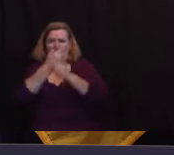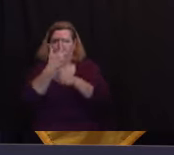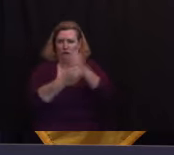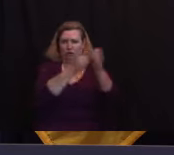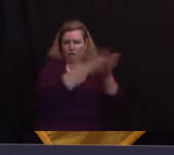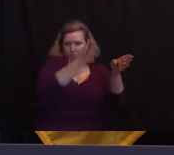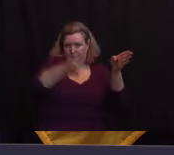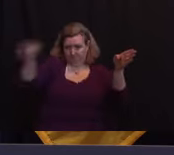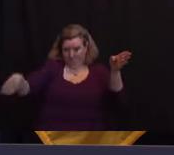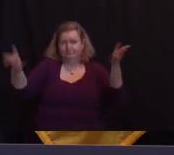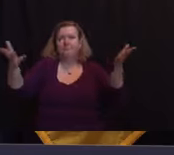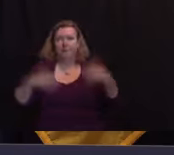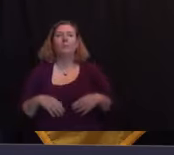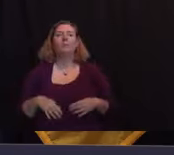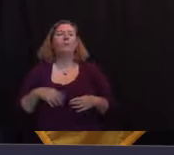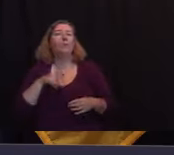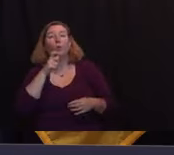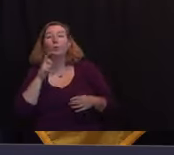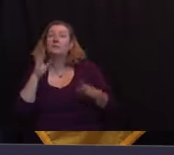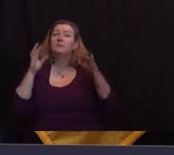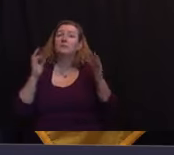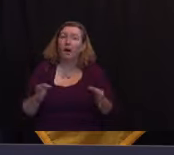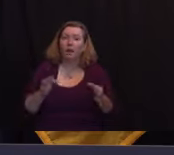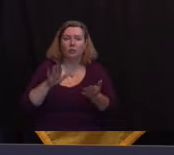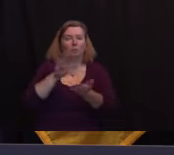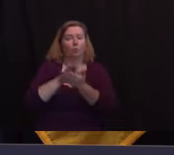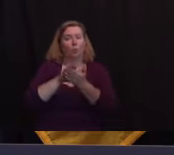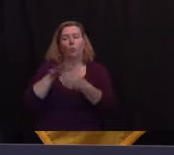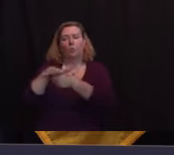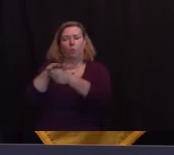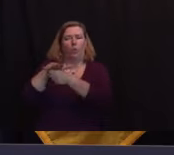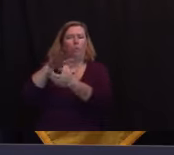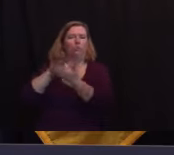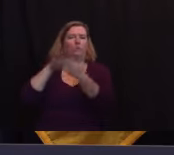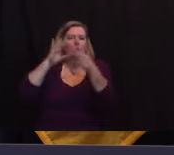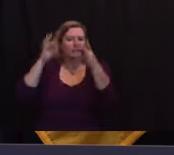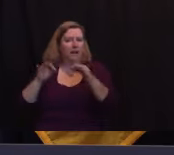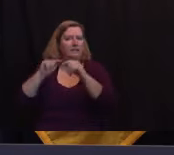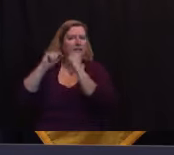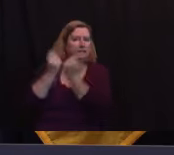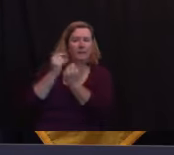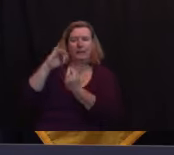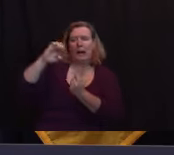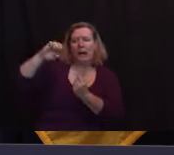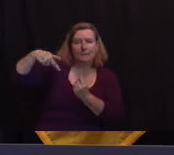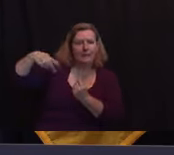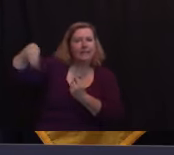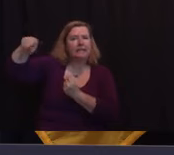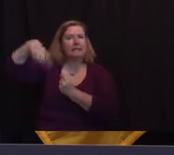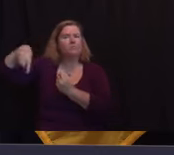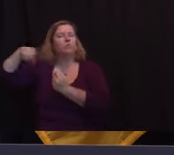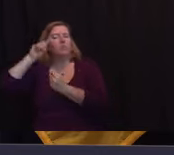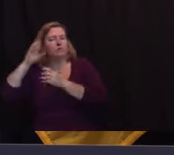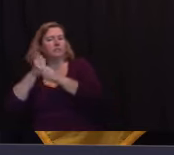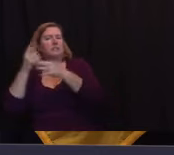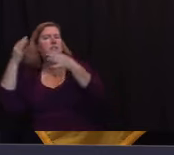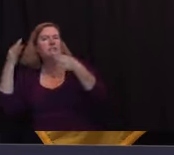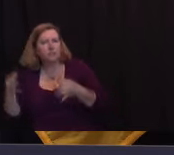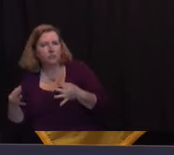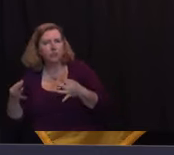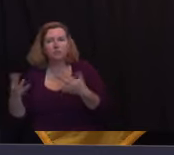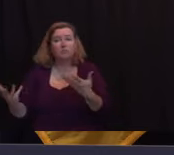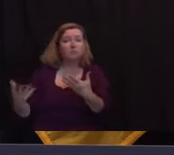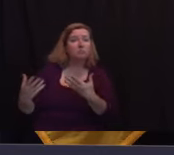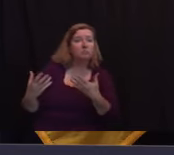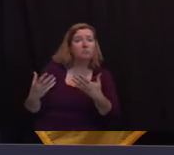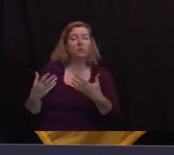at the local level by district IEP teams or individual education plan teams, which includes parents or guardians